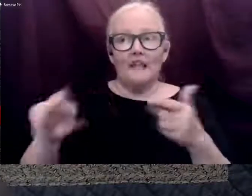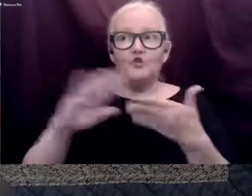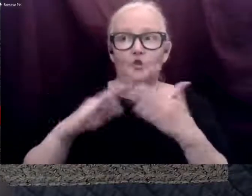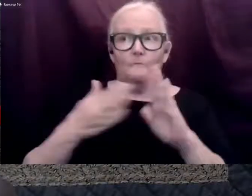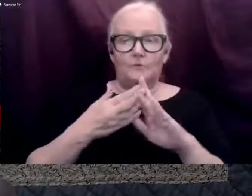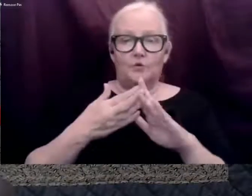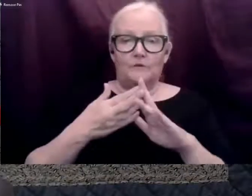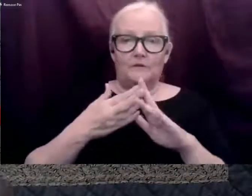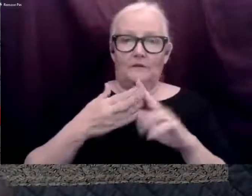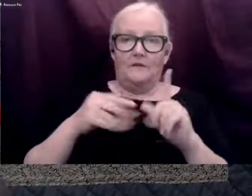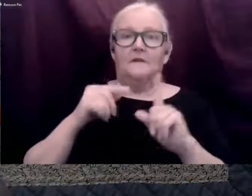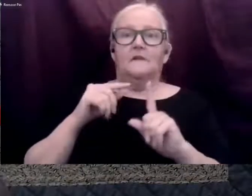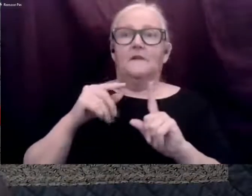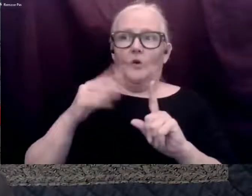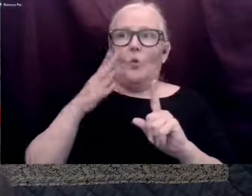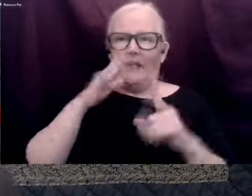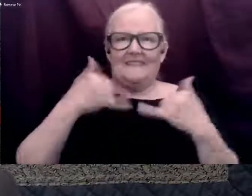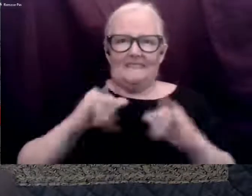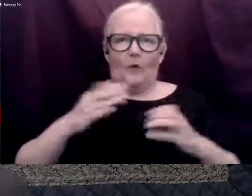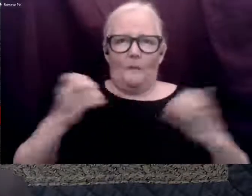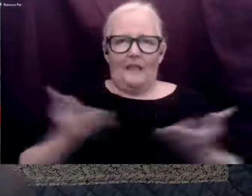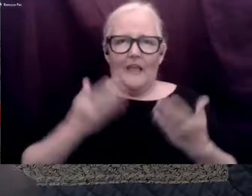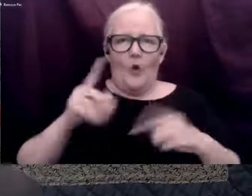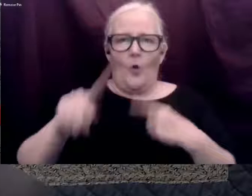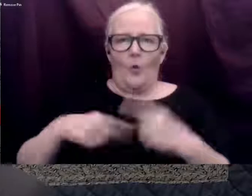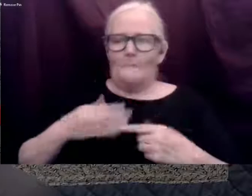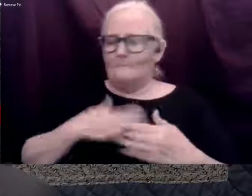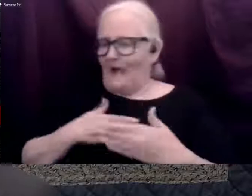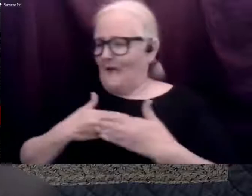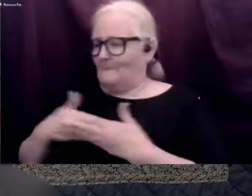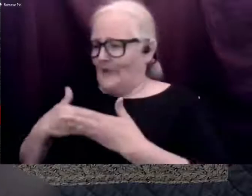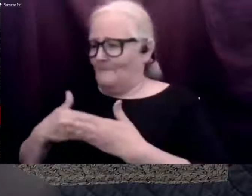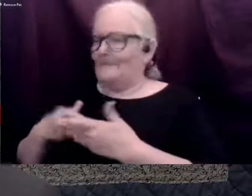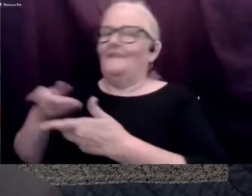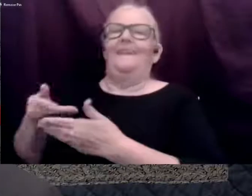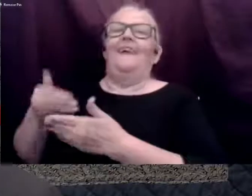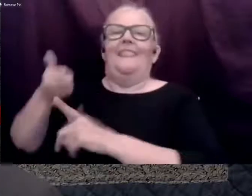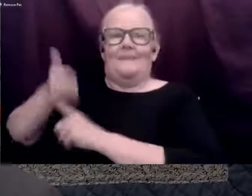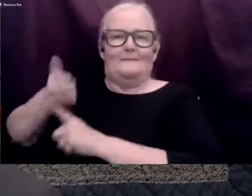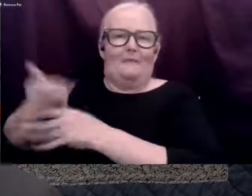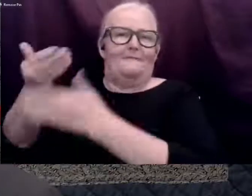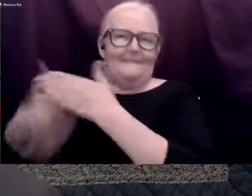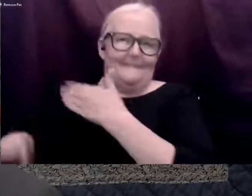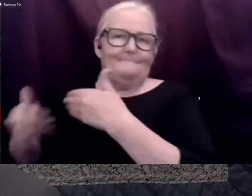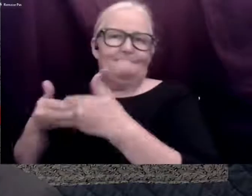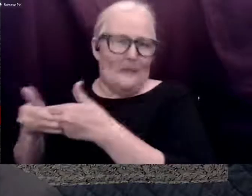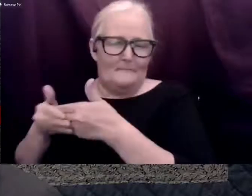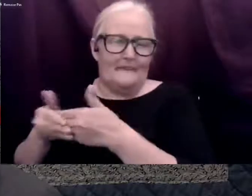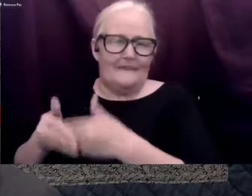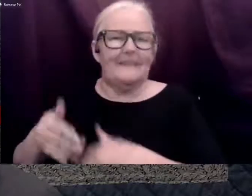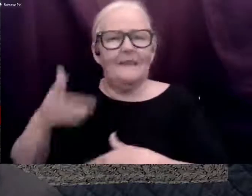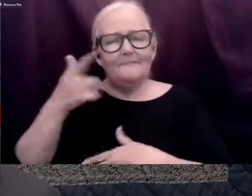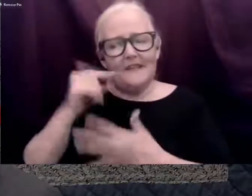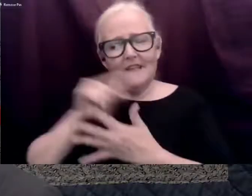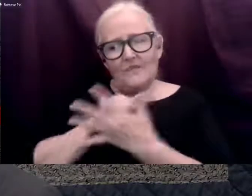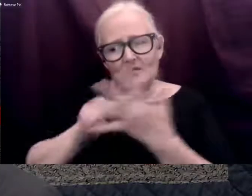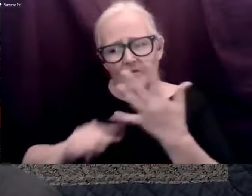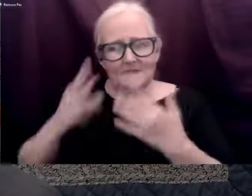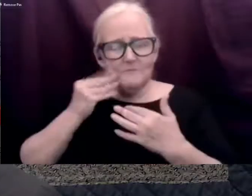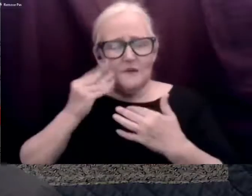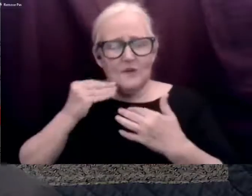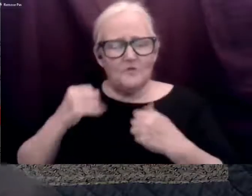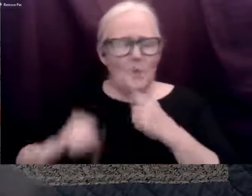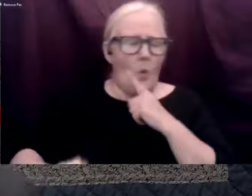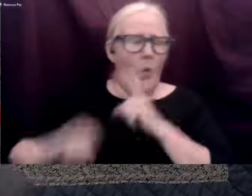babies. It's the power of these experiences that led me to become a minister. These experiences